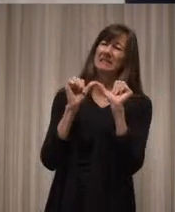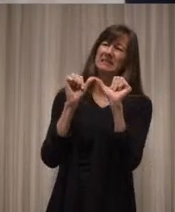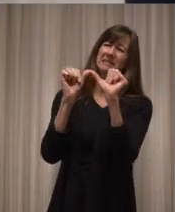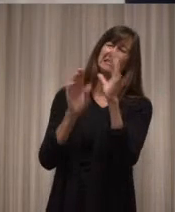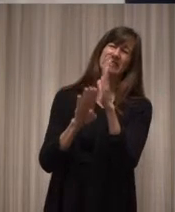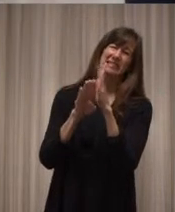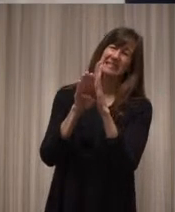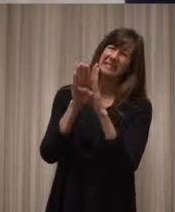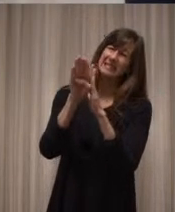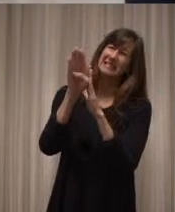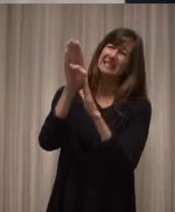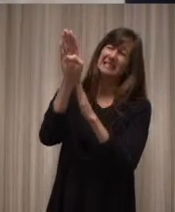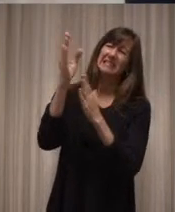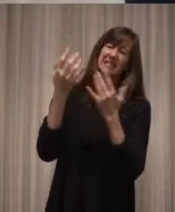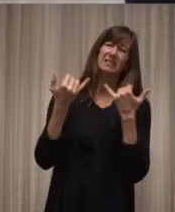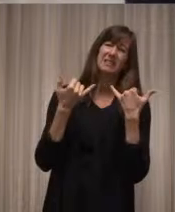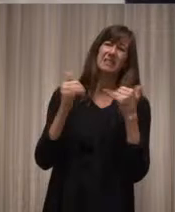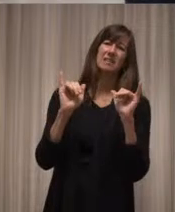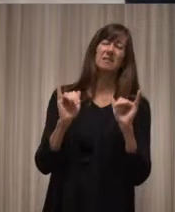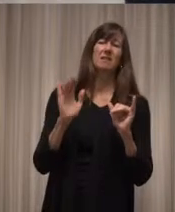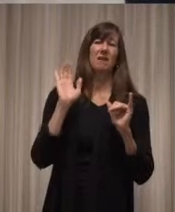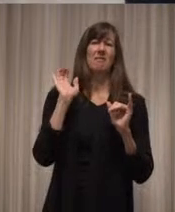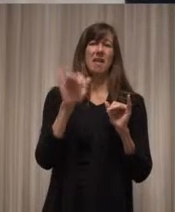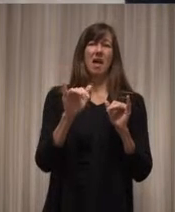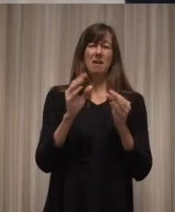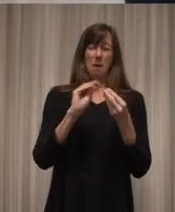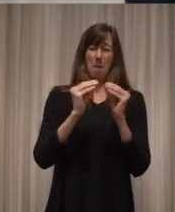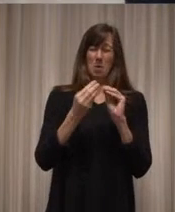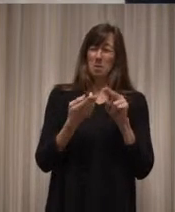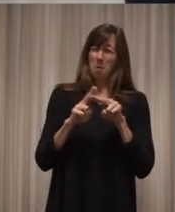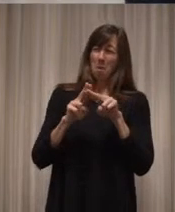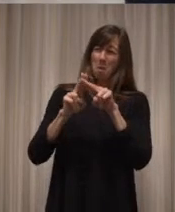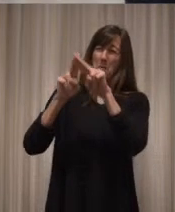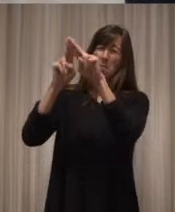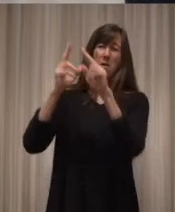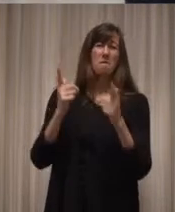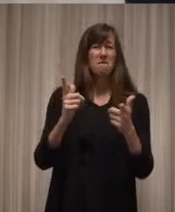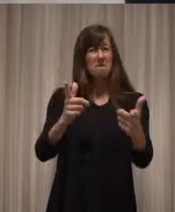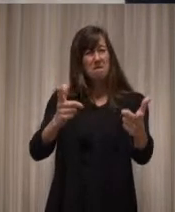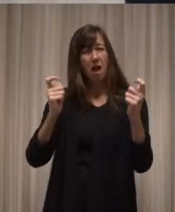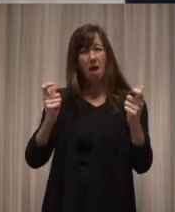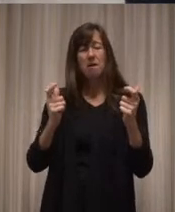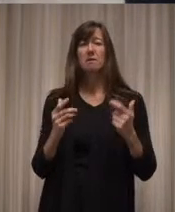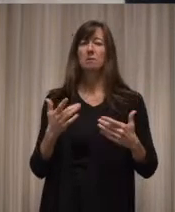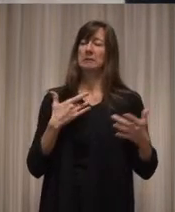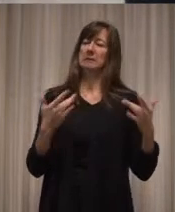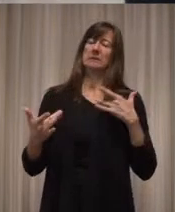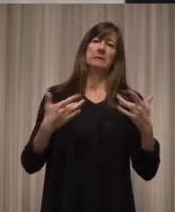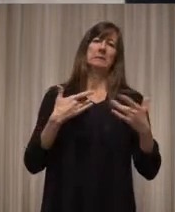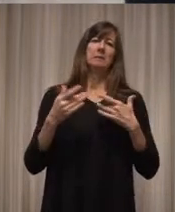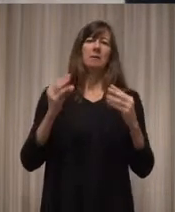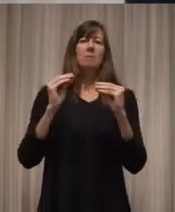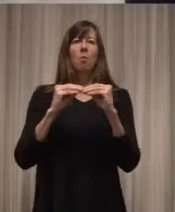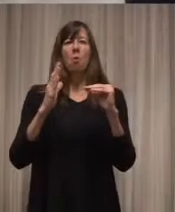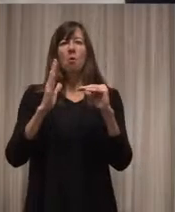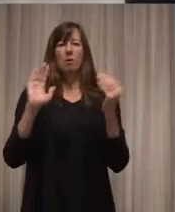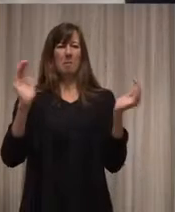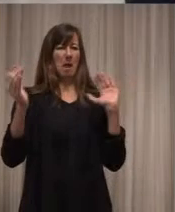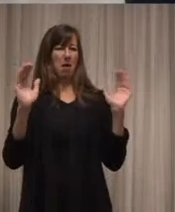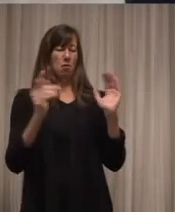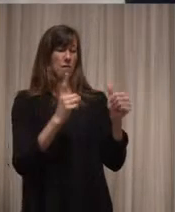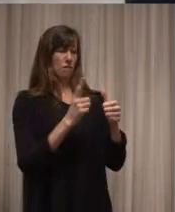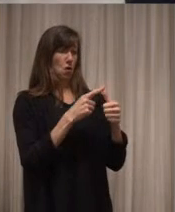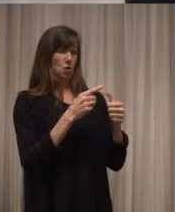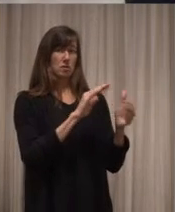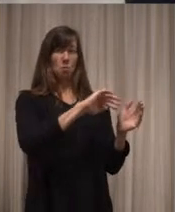a rate and a level that is very concerning, that is much more significant than we experienced in the first wave, and has really continued